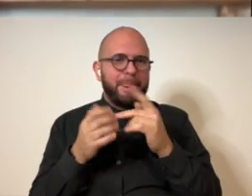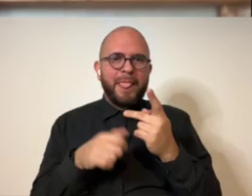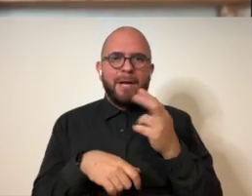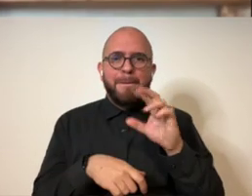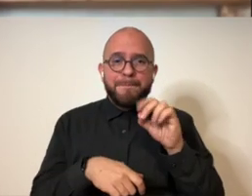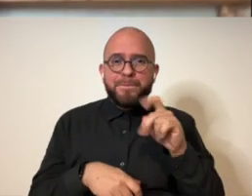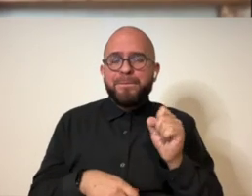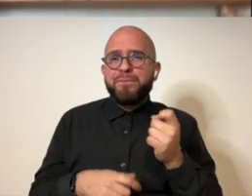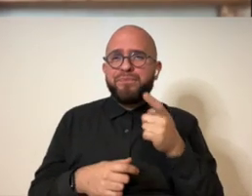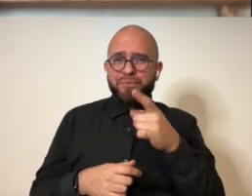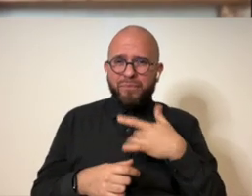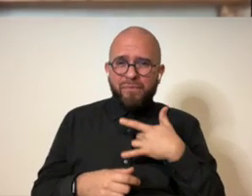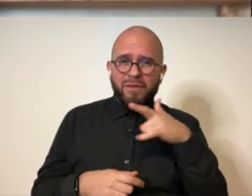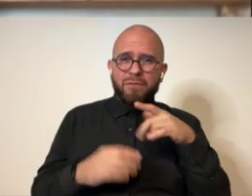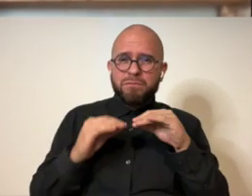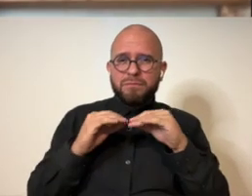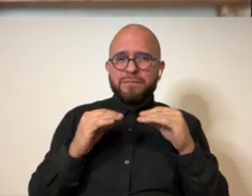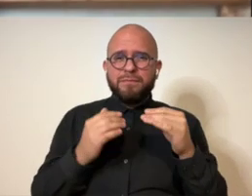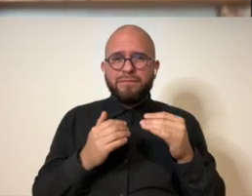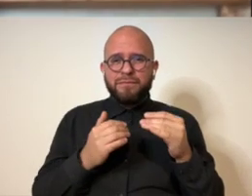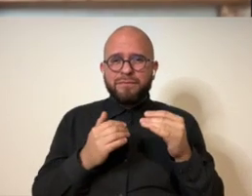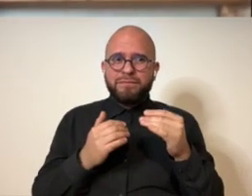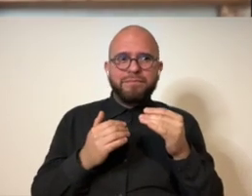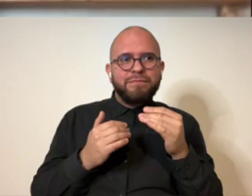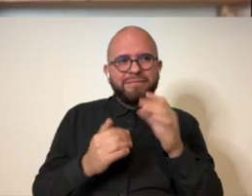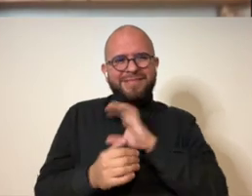it. I like the idea of them as